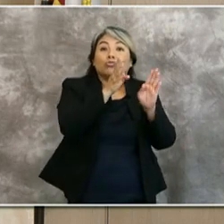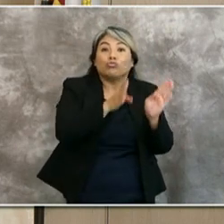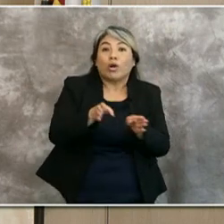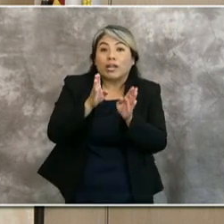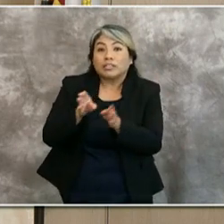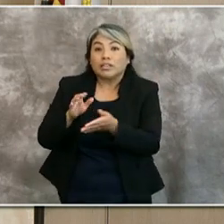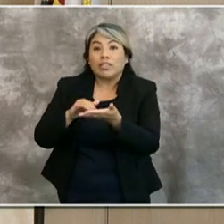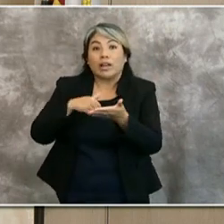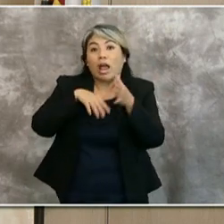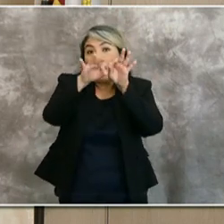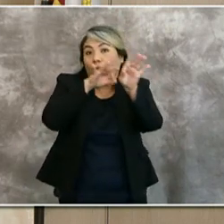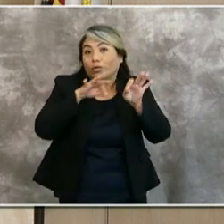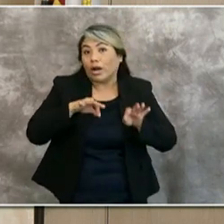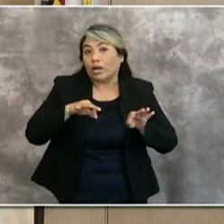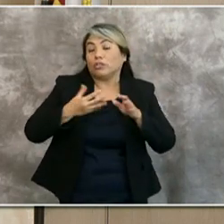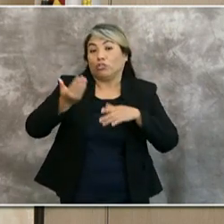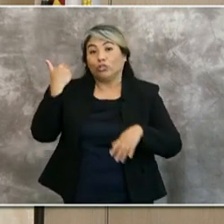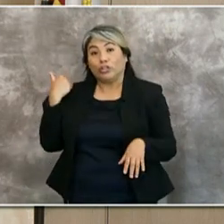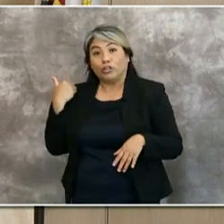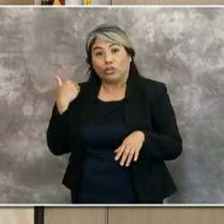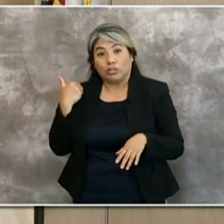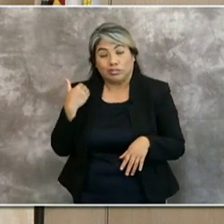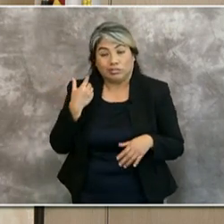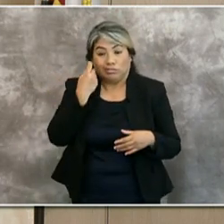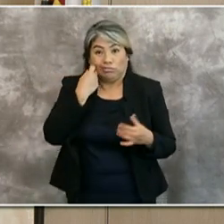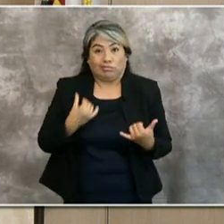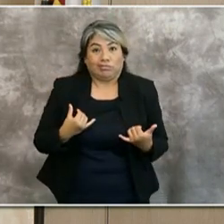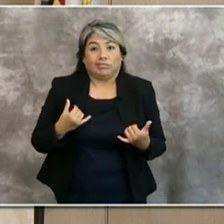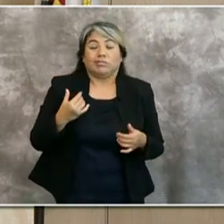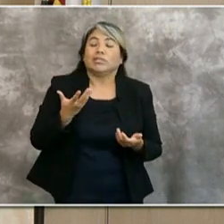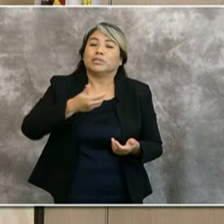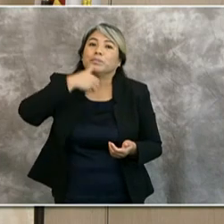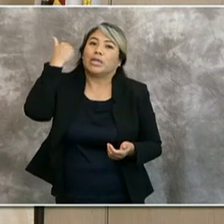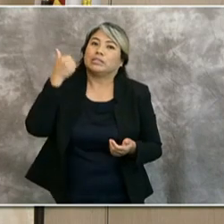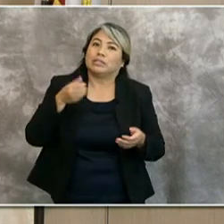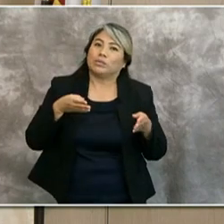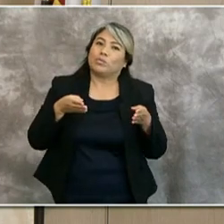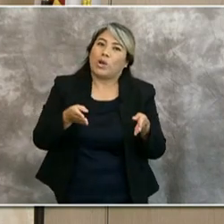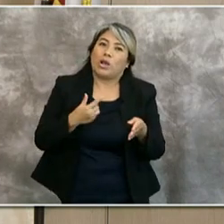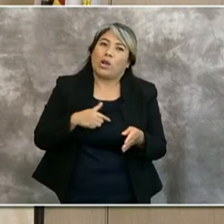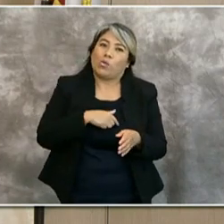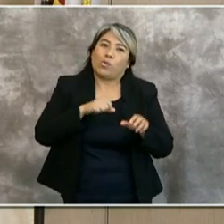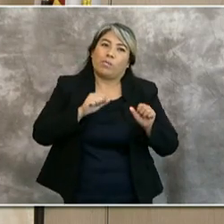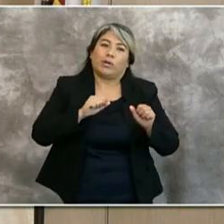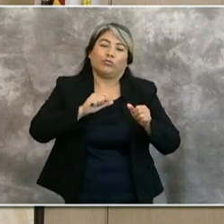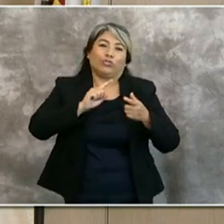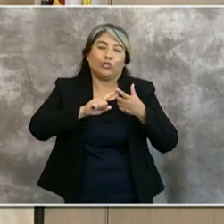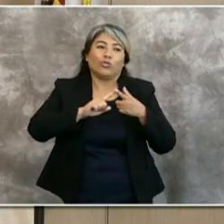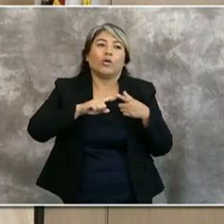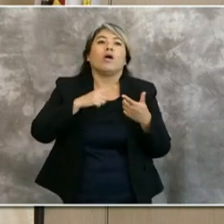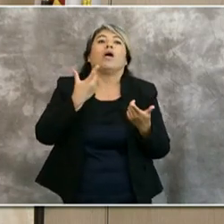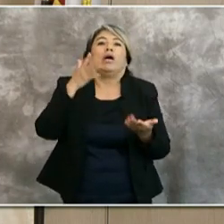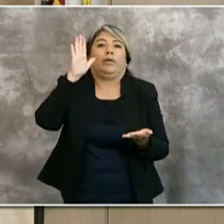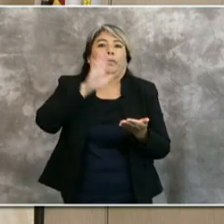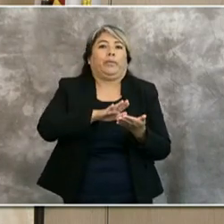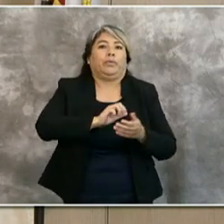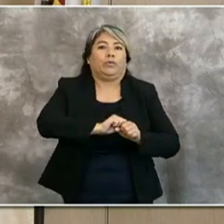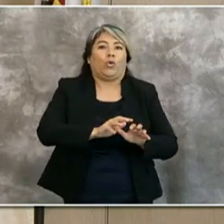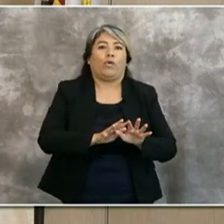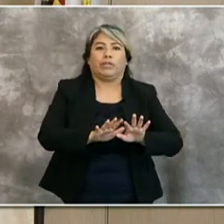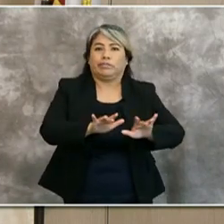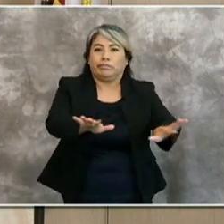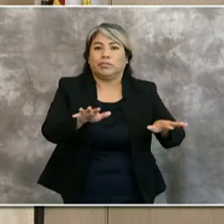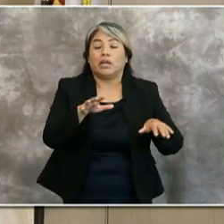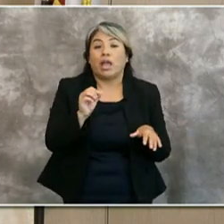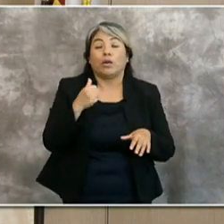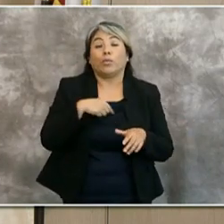that I outlined earlier is the best way that we will be able to get our arms around COVID-19. And